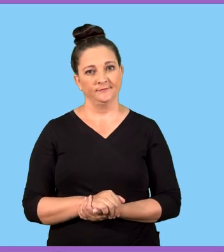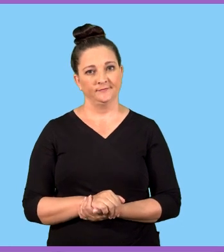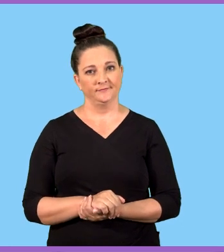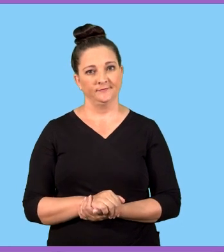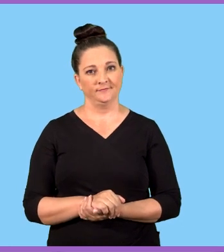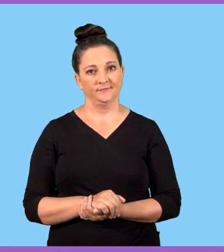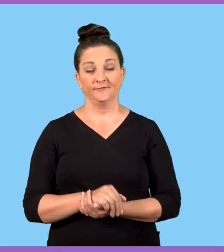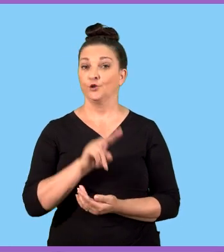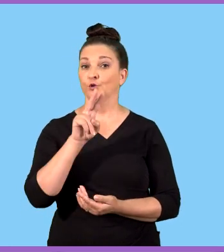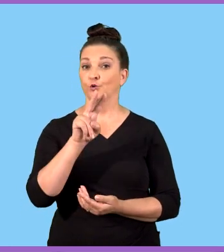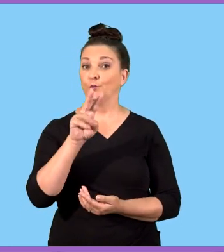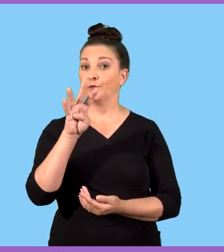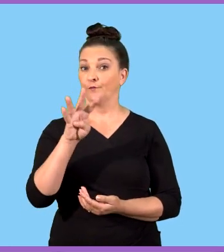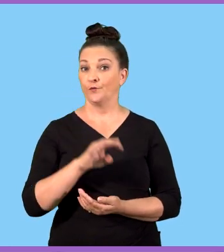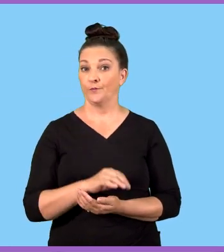22,